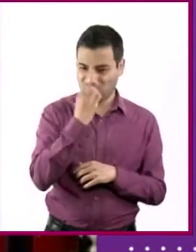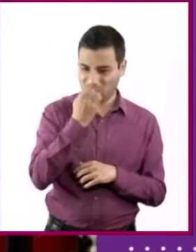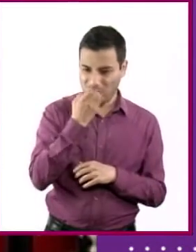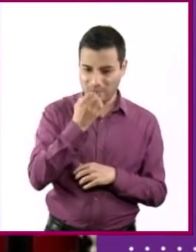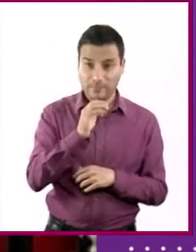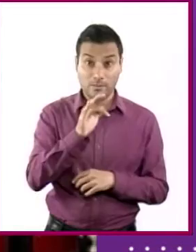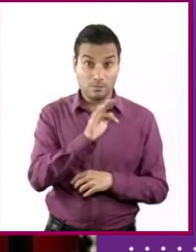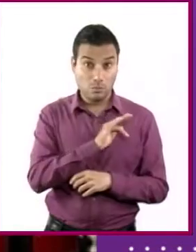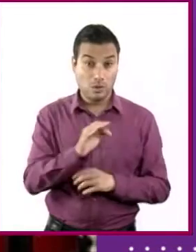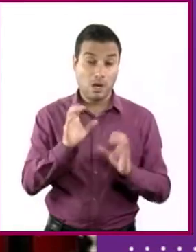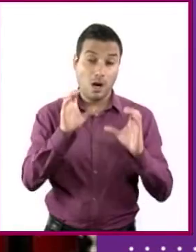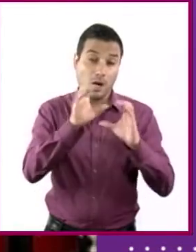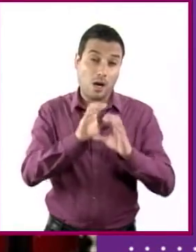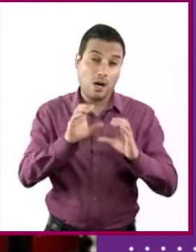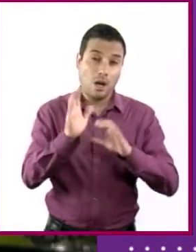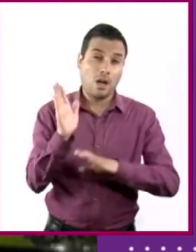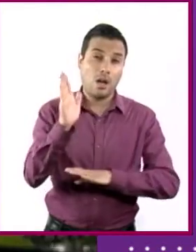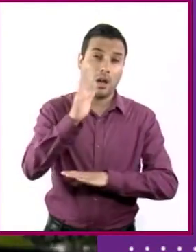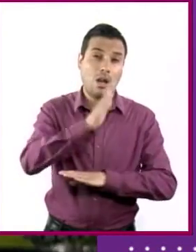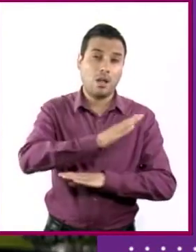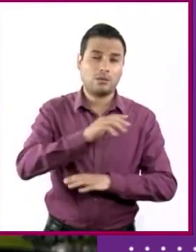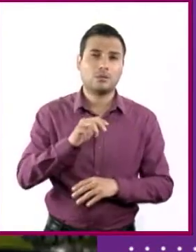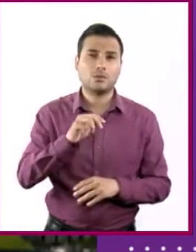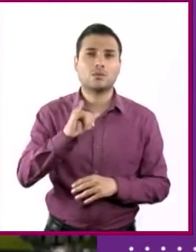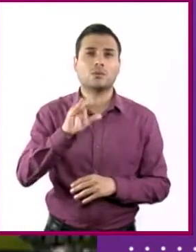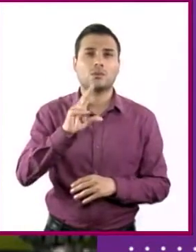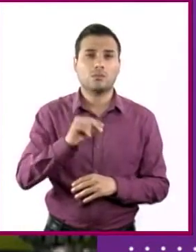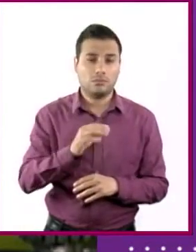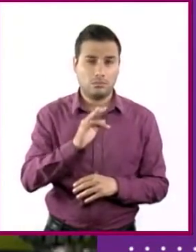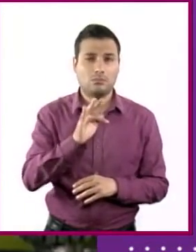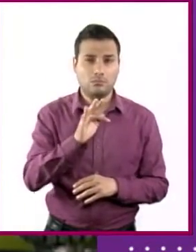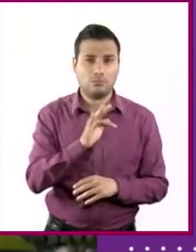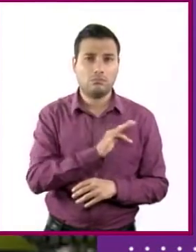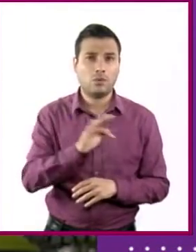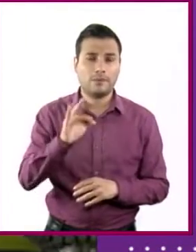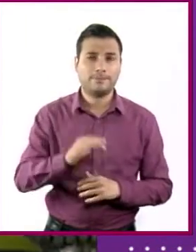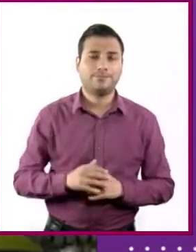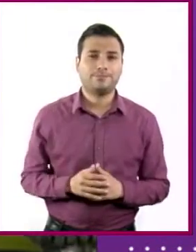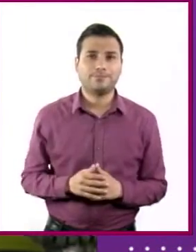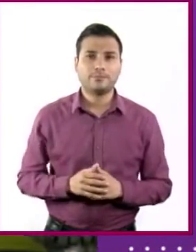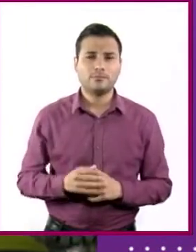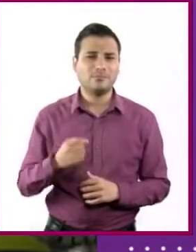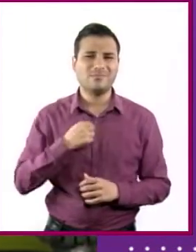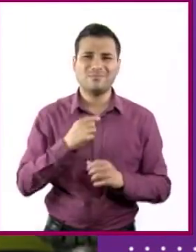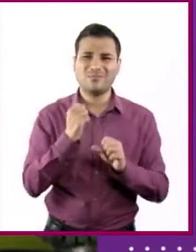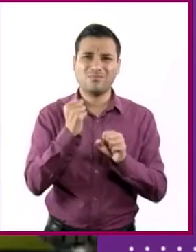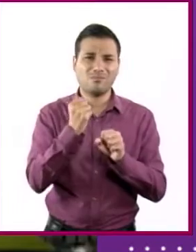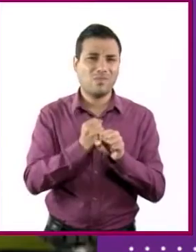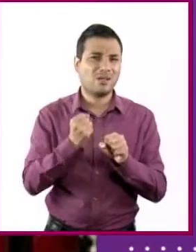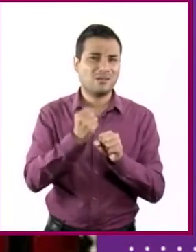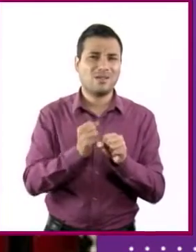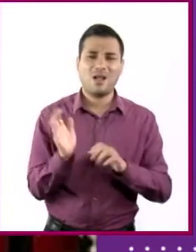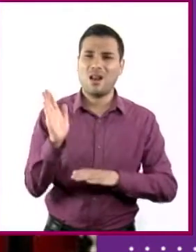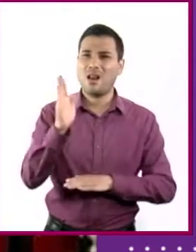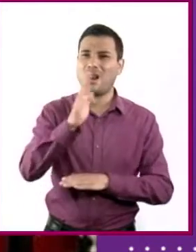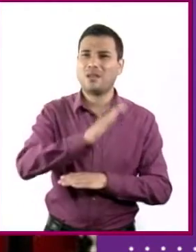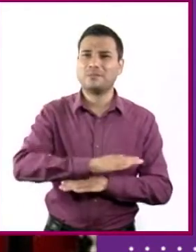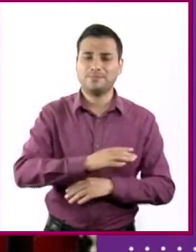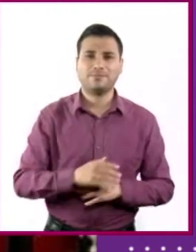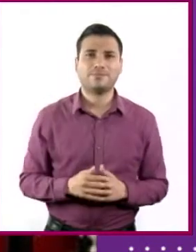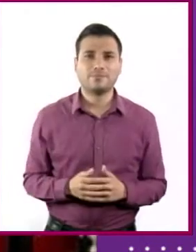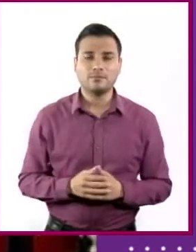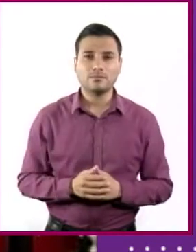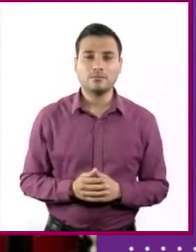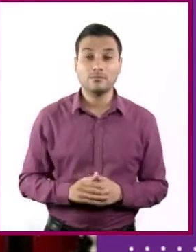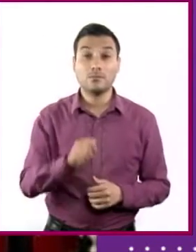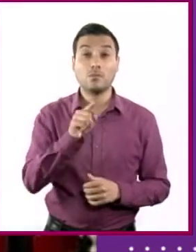you sing all day? Yes, I could. I practiced all day. And